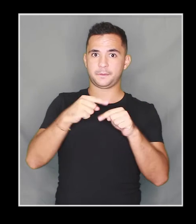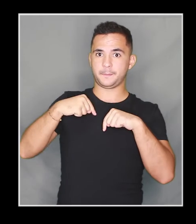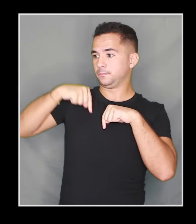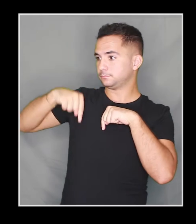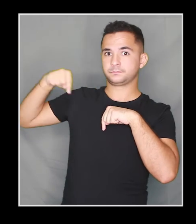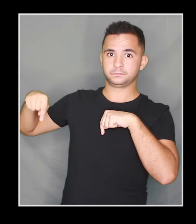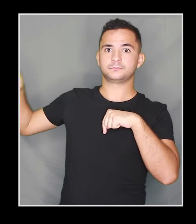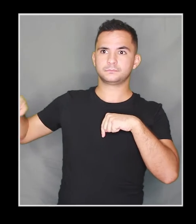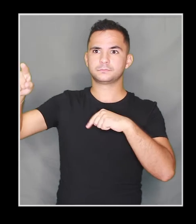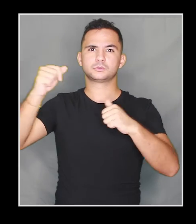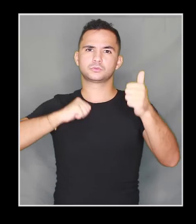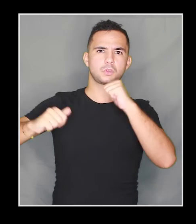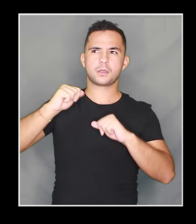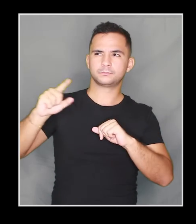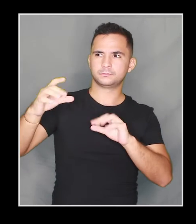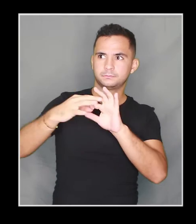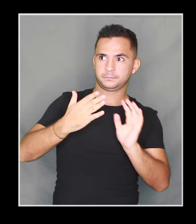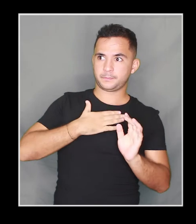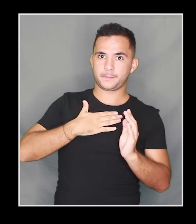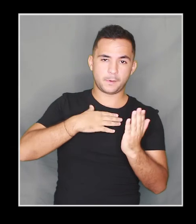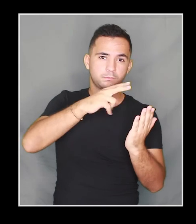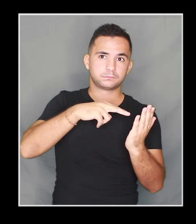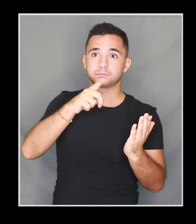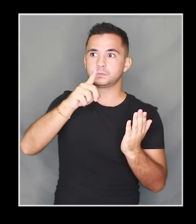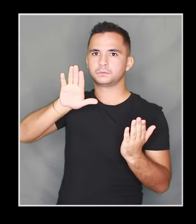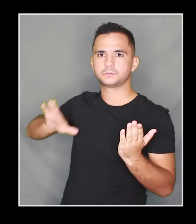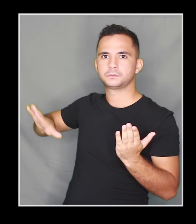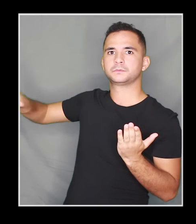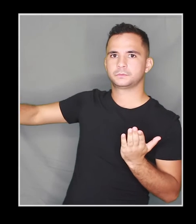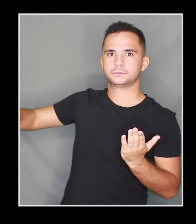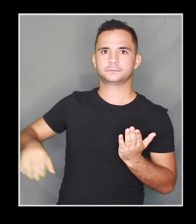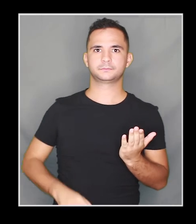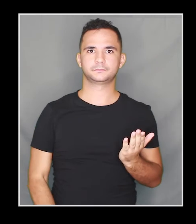where very large characters were handwritten.